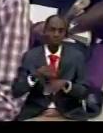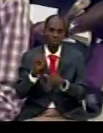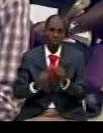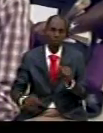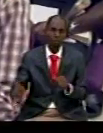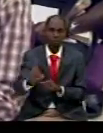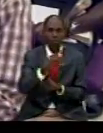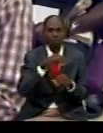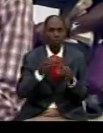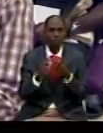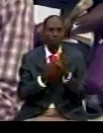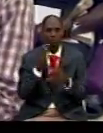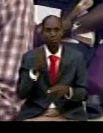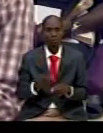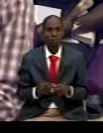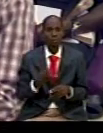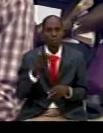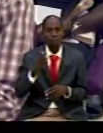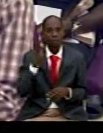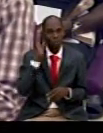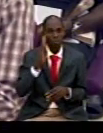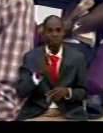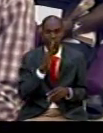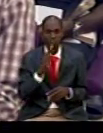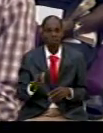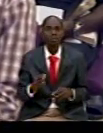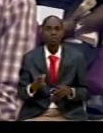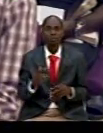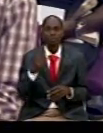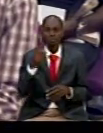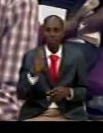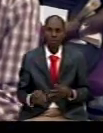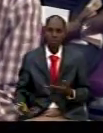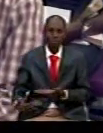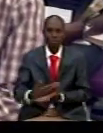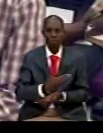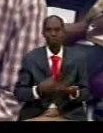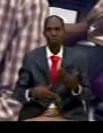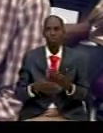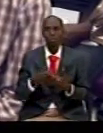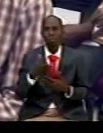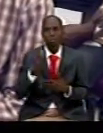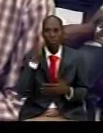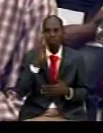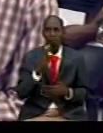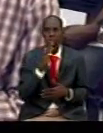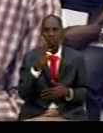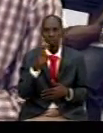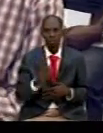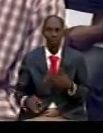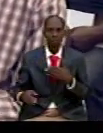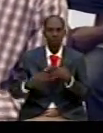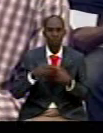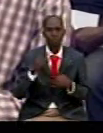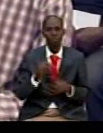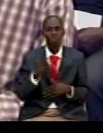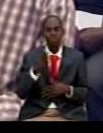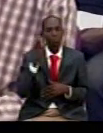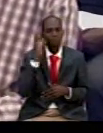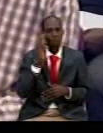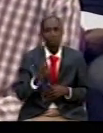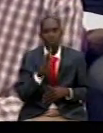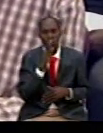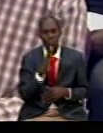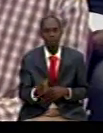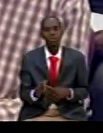everyone. There'll be recovery. There'll be restoration. There'll be renewal.